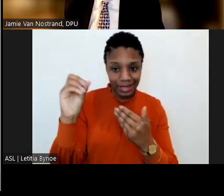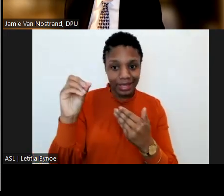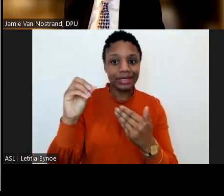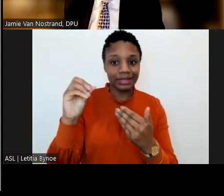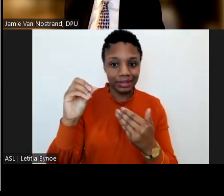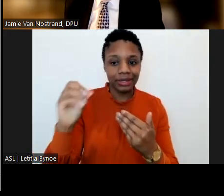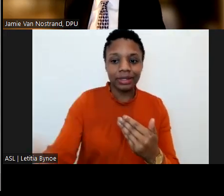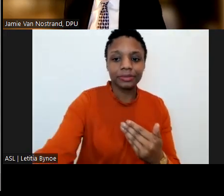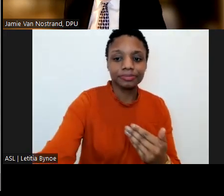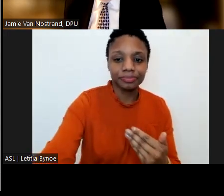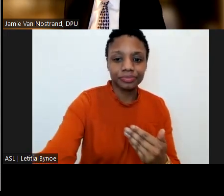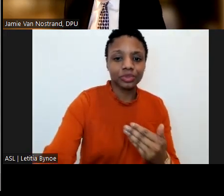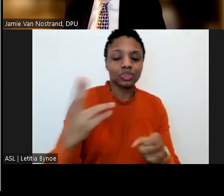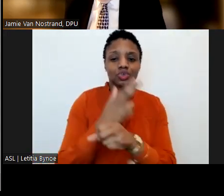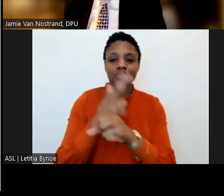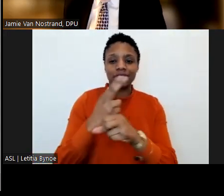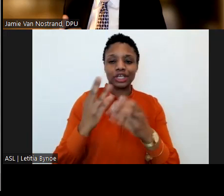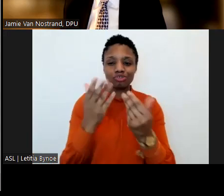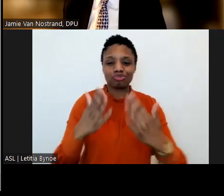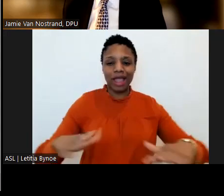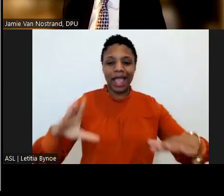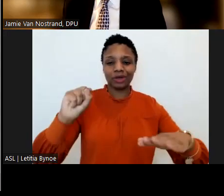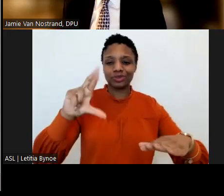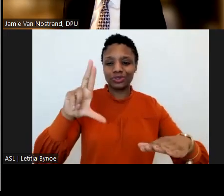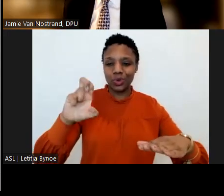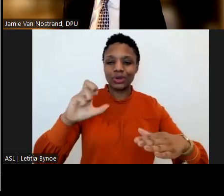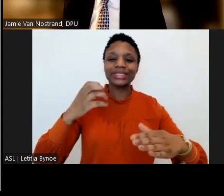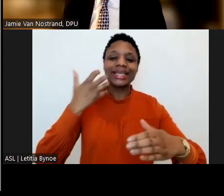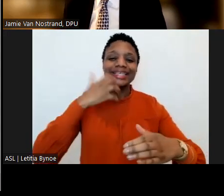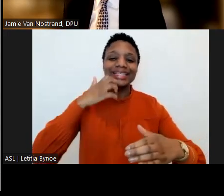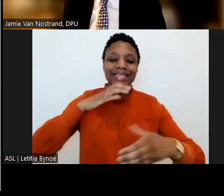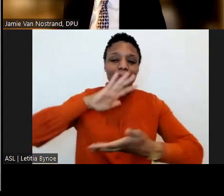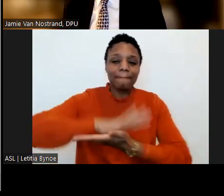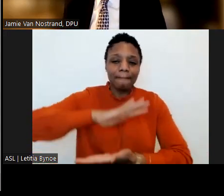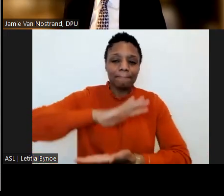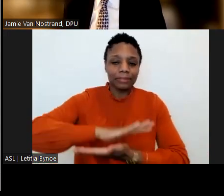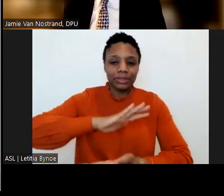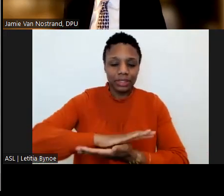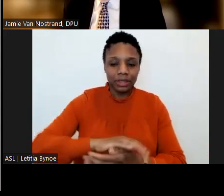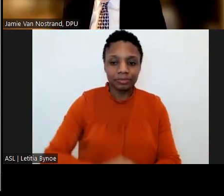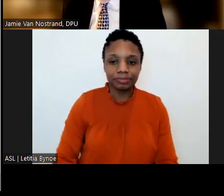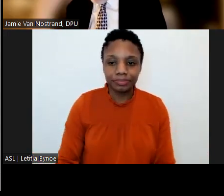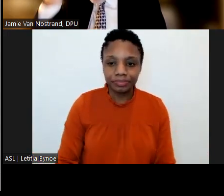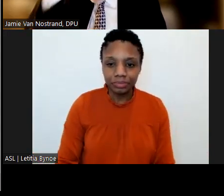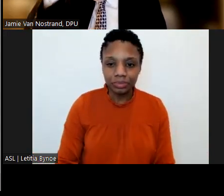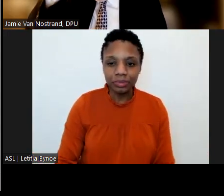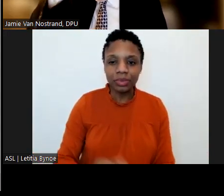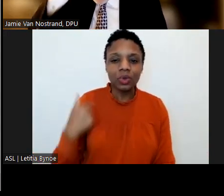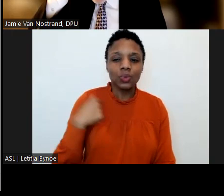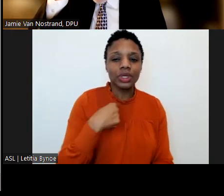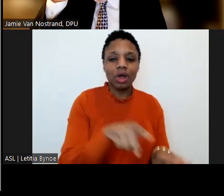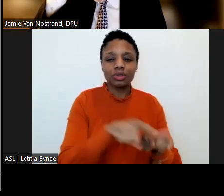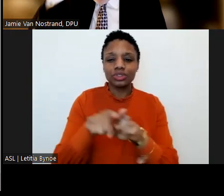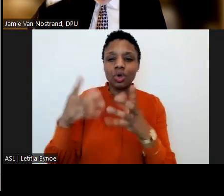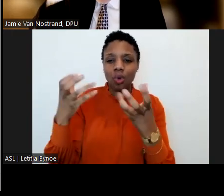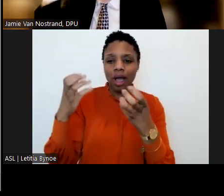through ground source heat pumps. Another thing we're going to do is to make sure the gas utilities are on a pathway to get